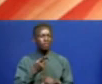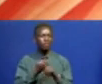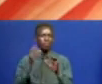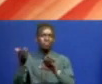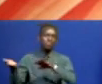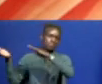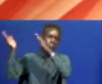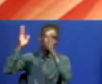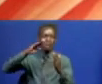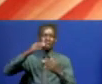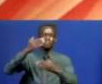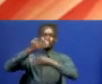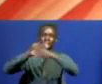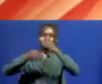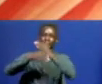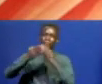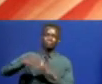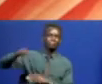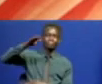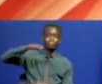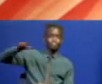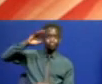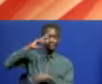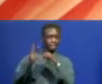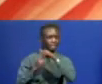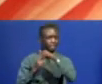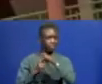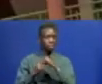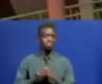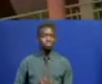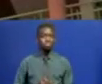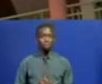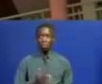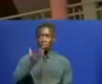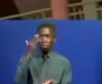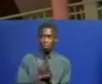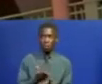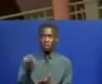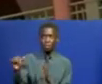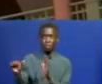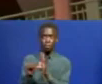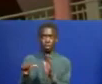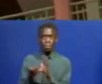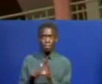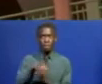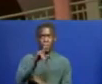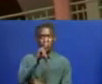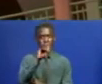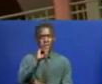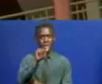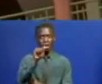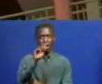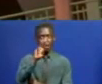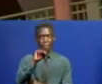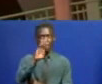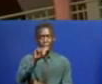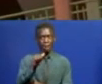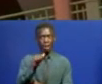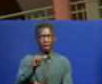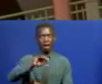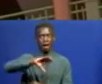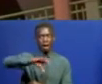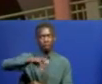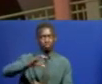Ruaka, Kiamba constituency. Confirming the incident, Kiamba Deputy County Commissioner Peter Maina said the